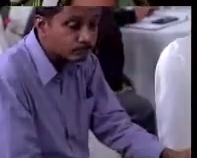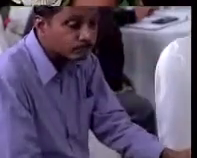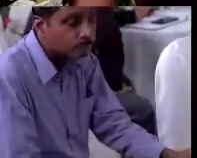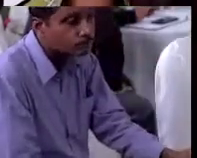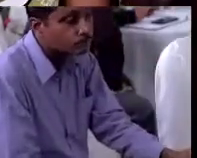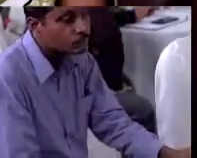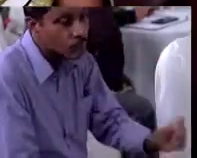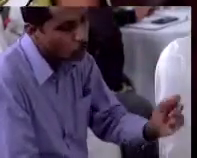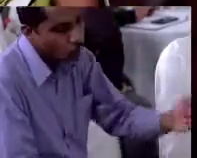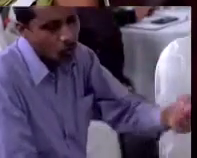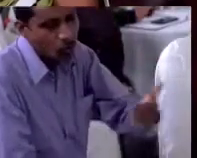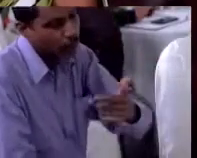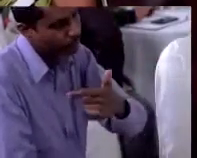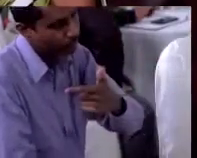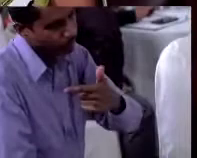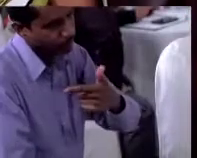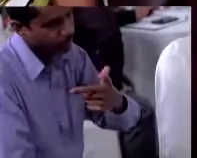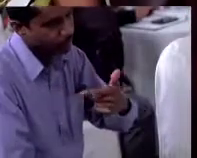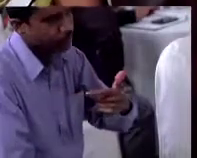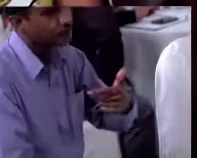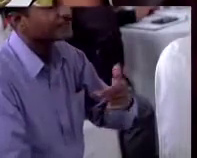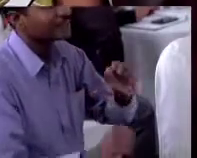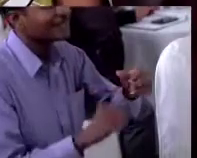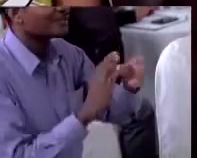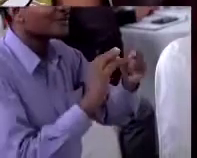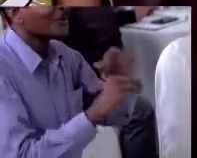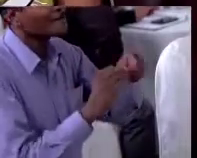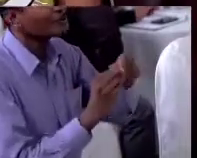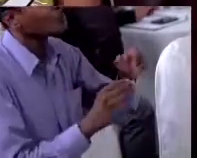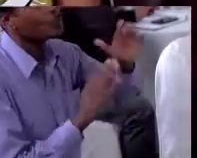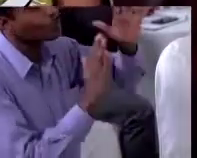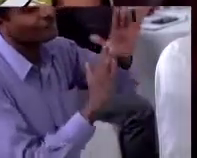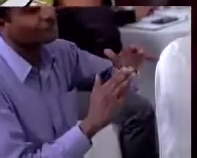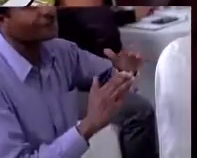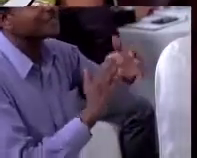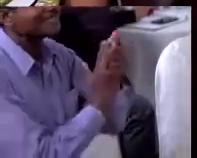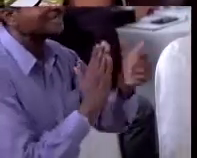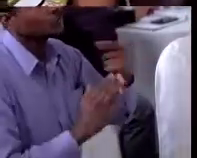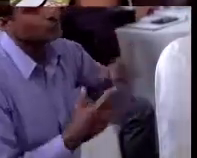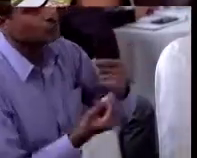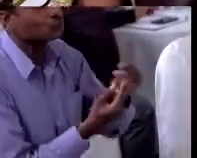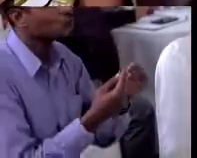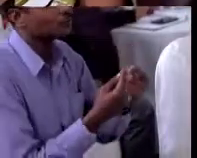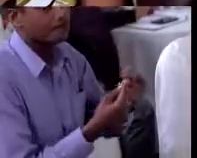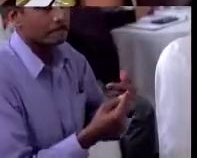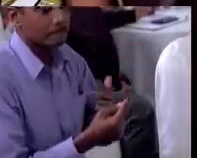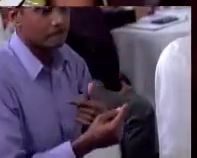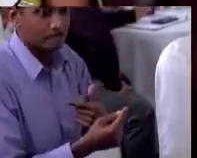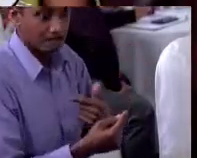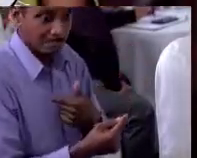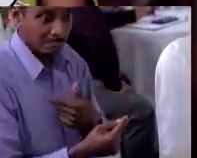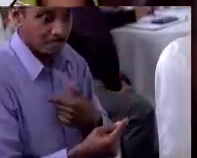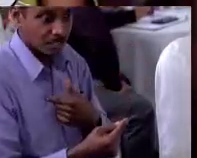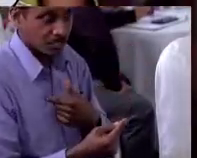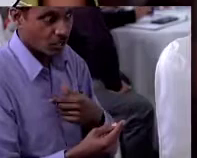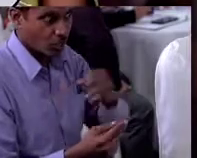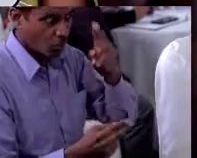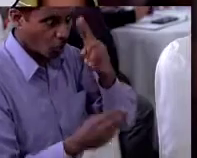feeling, right? And we could all speak to all our talents and all the great things we've done and all of